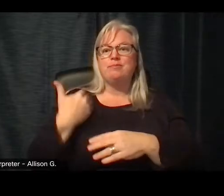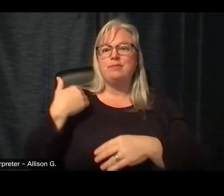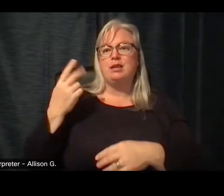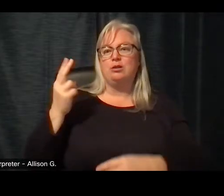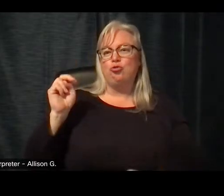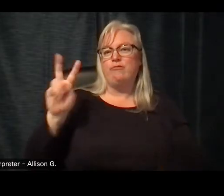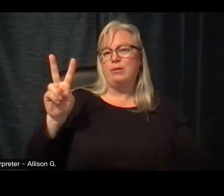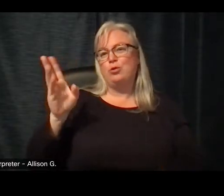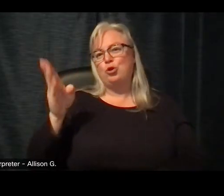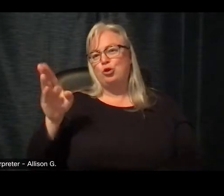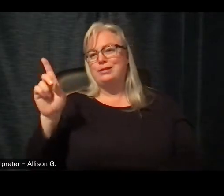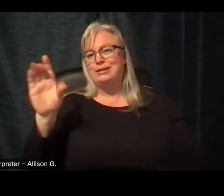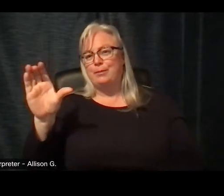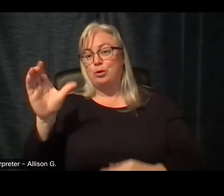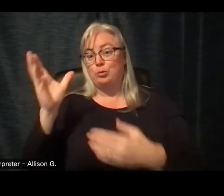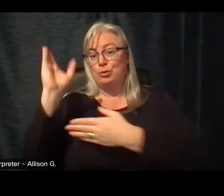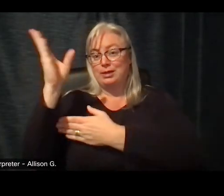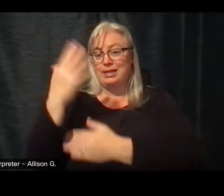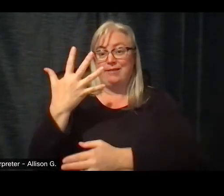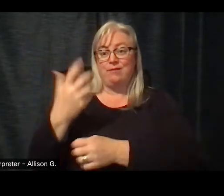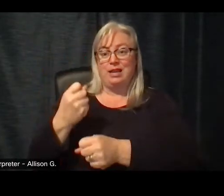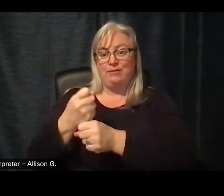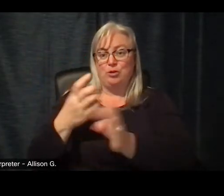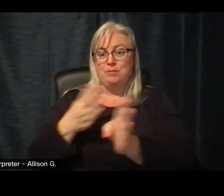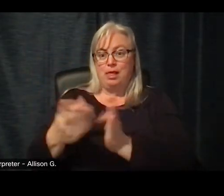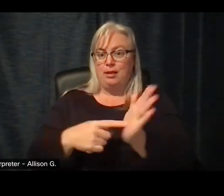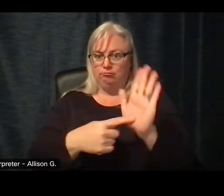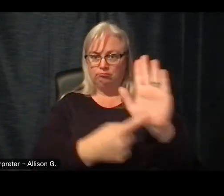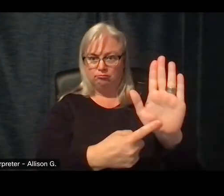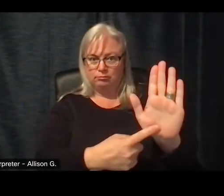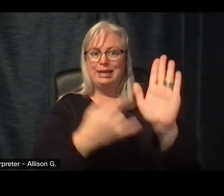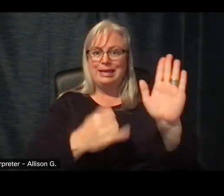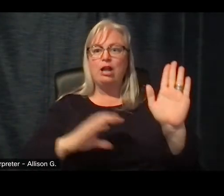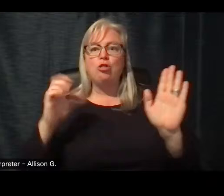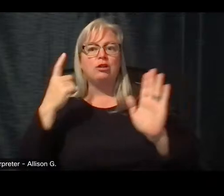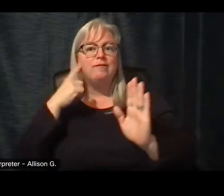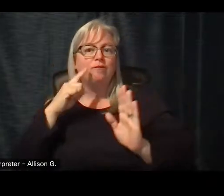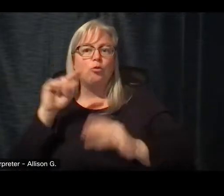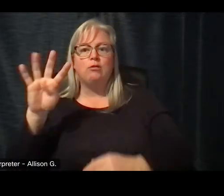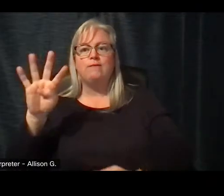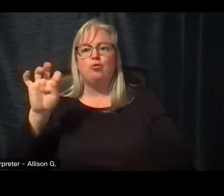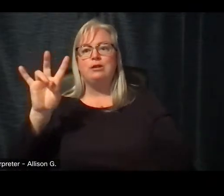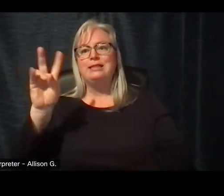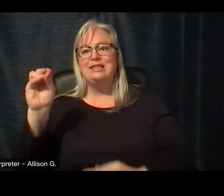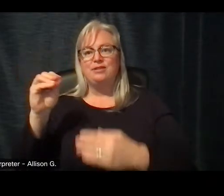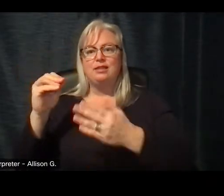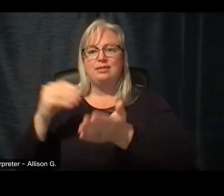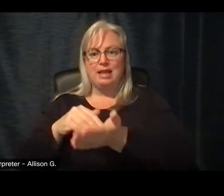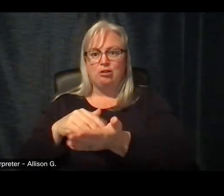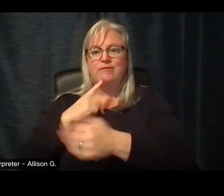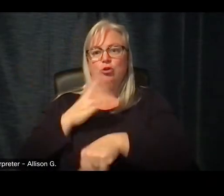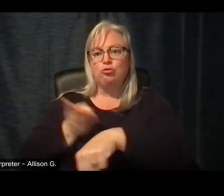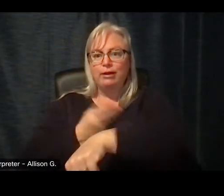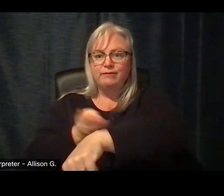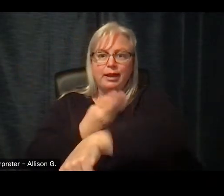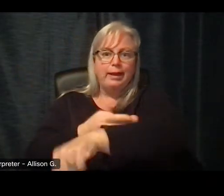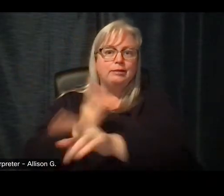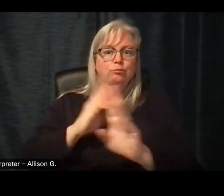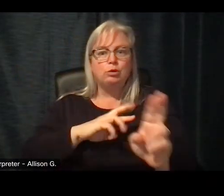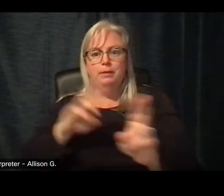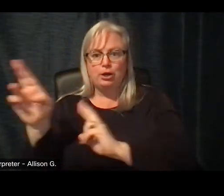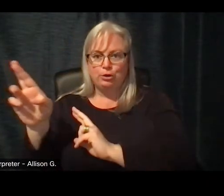December when they presented their 5-year plan, and then looking for now is $470,000 to kind of renovate and prepare for